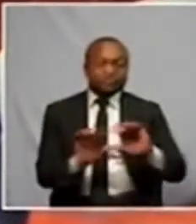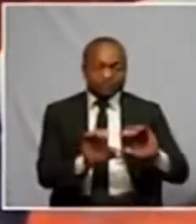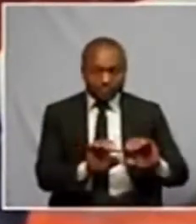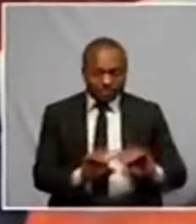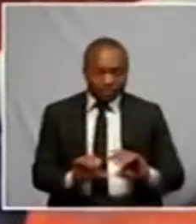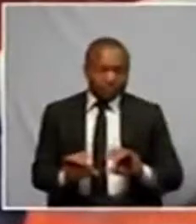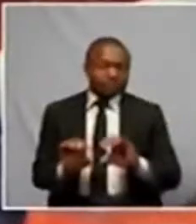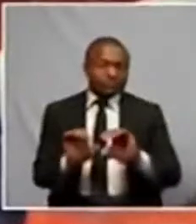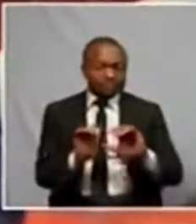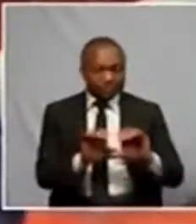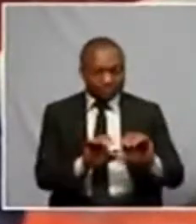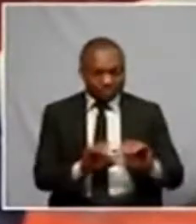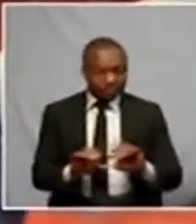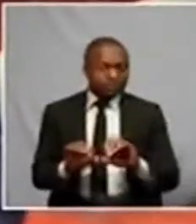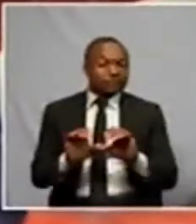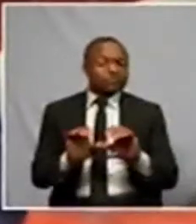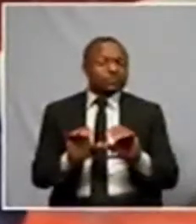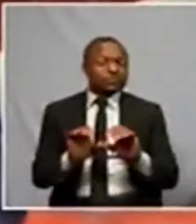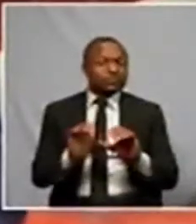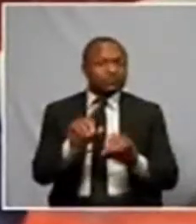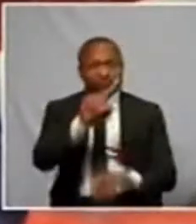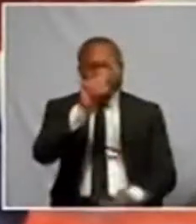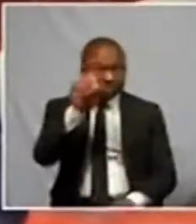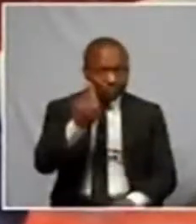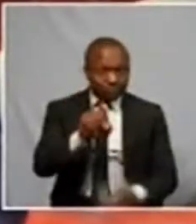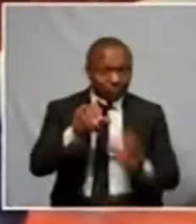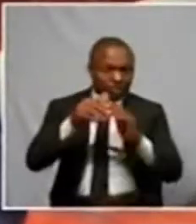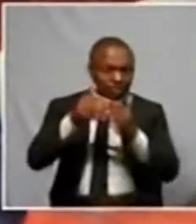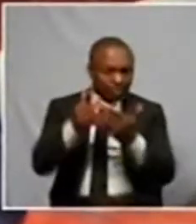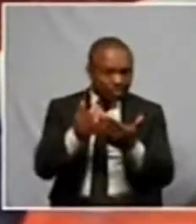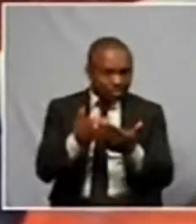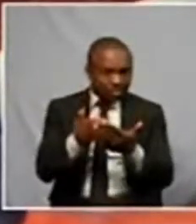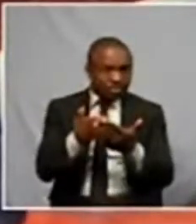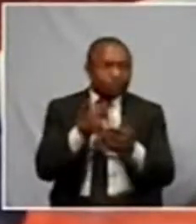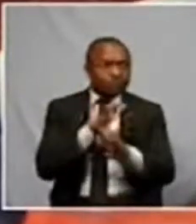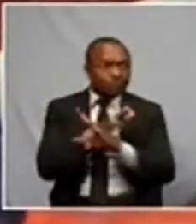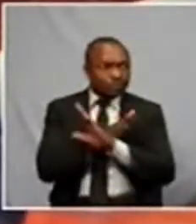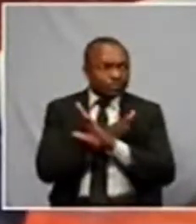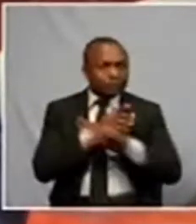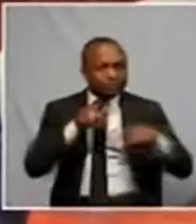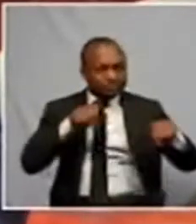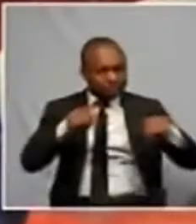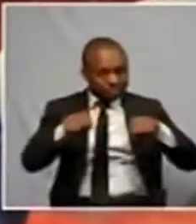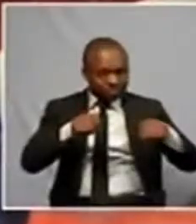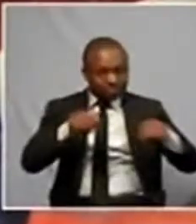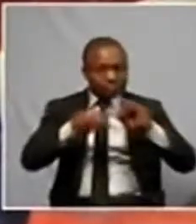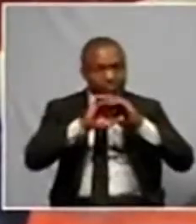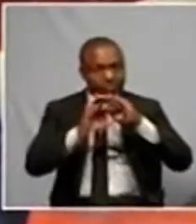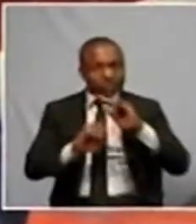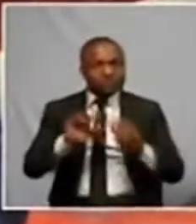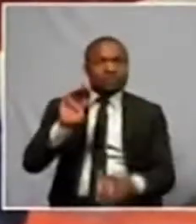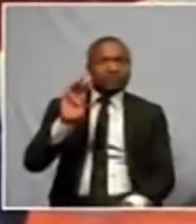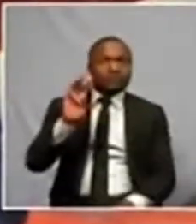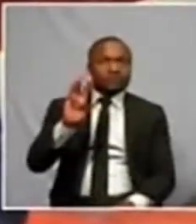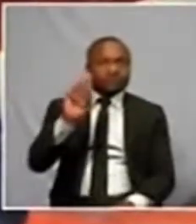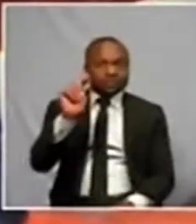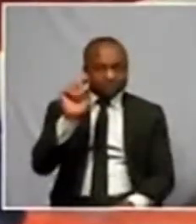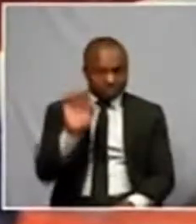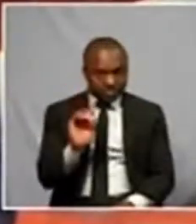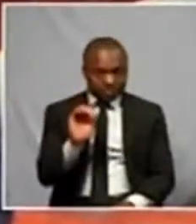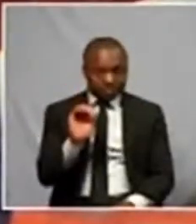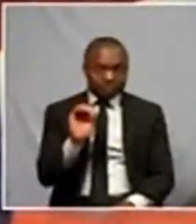I think a related question on how Zambia regulates itself under the WTO,